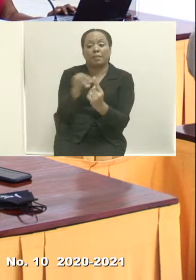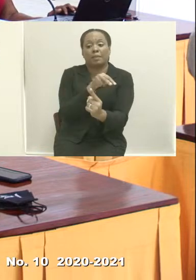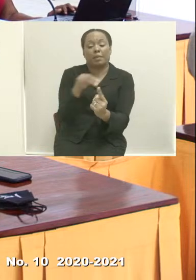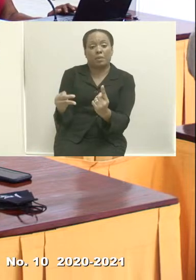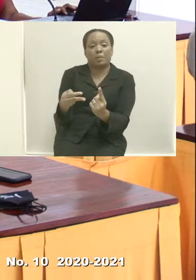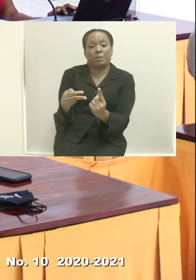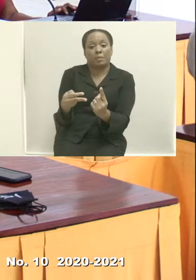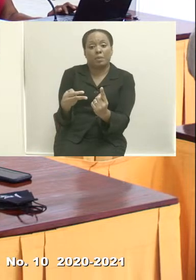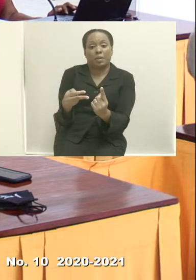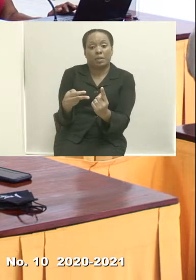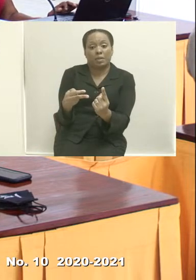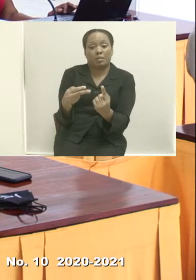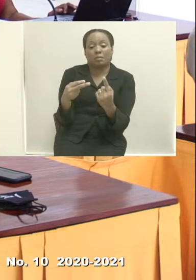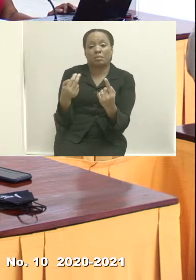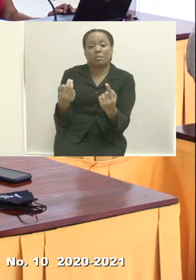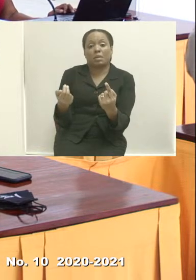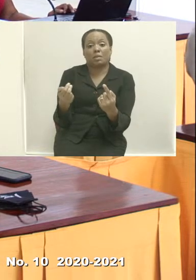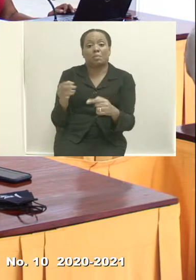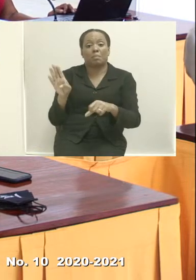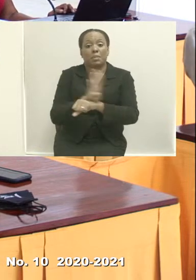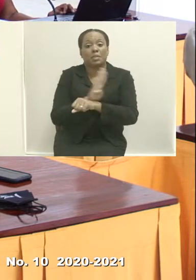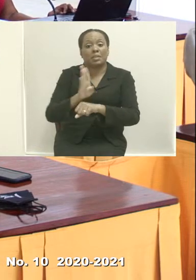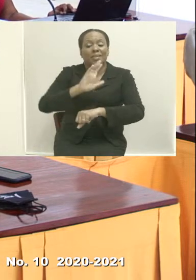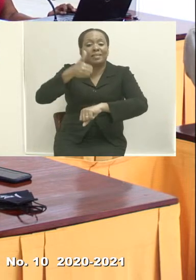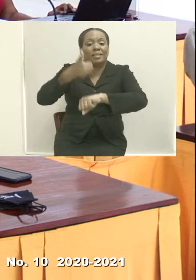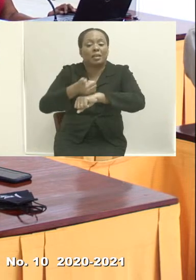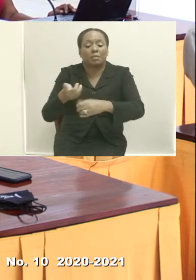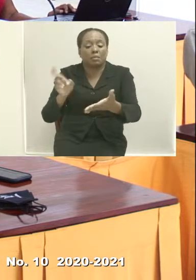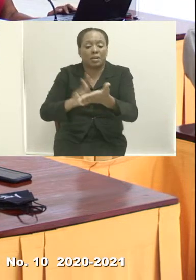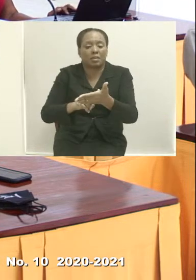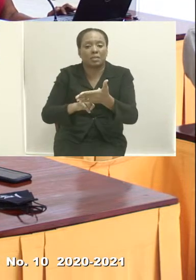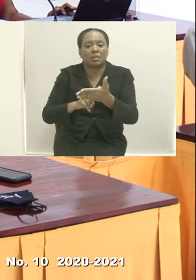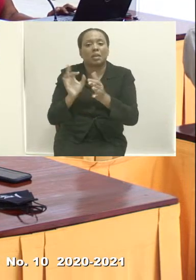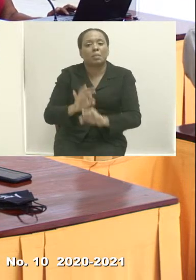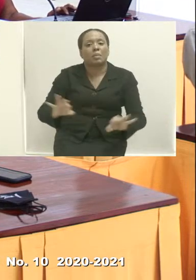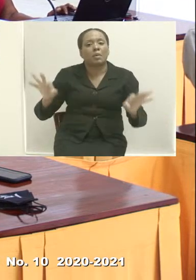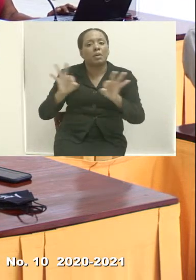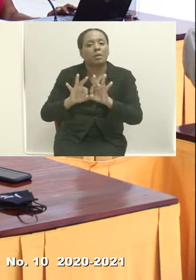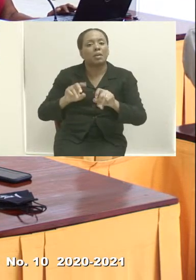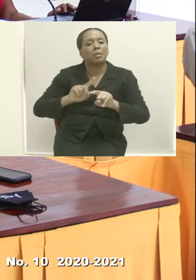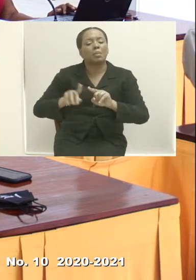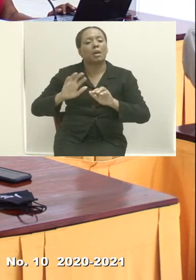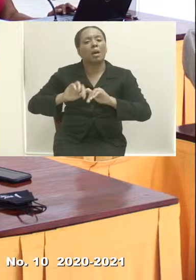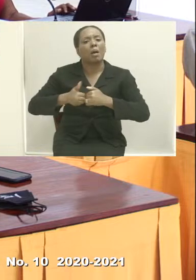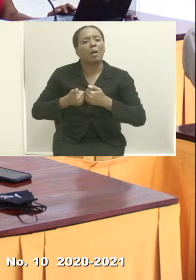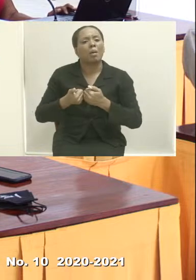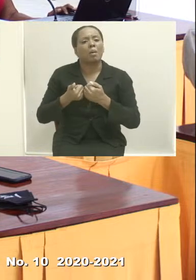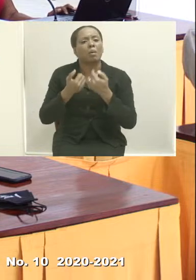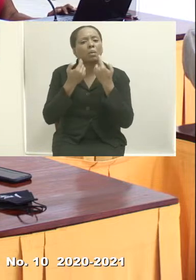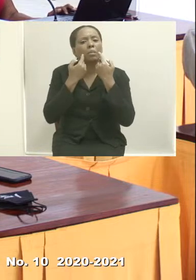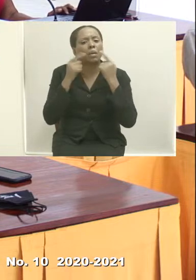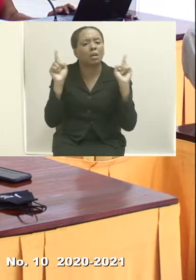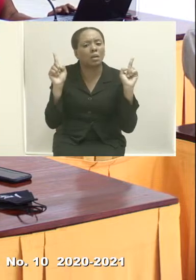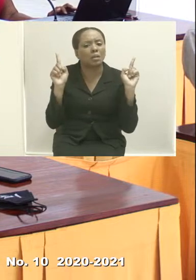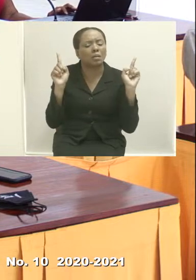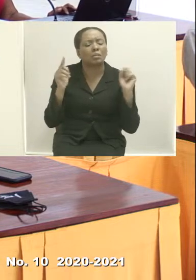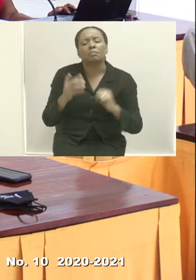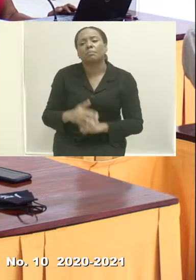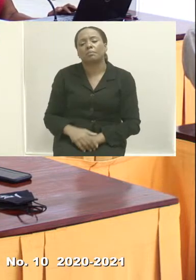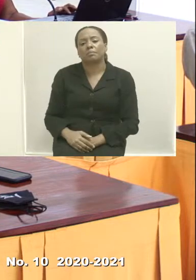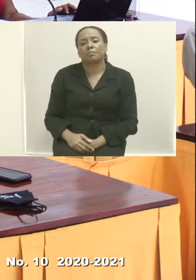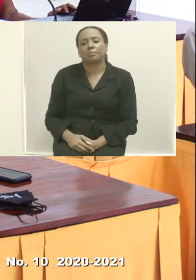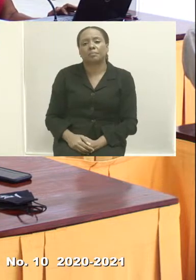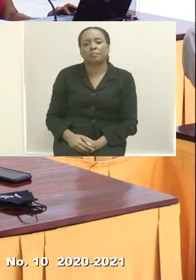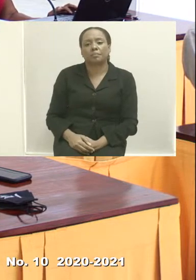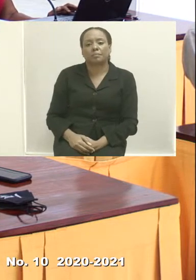But the question is, how best do we get this achieved? My thinking, and you've only now provoked